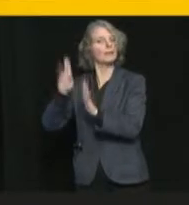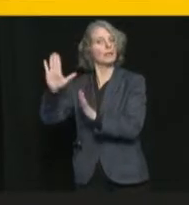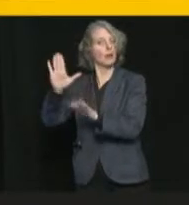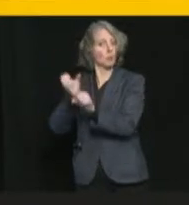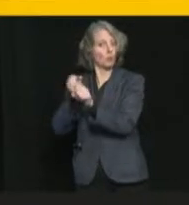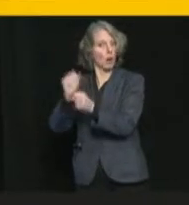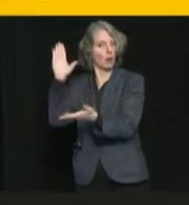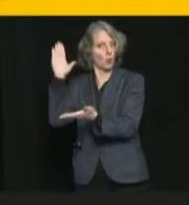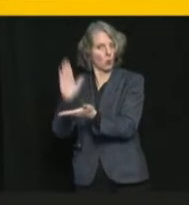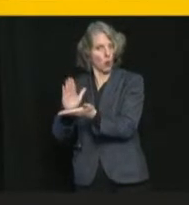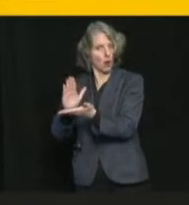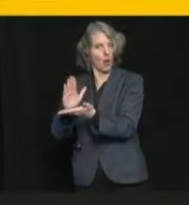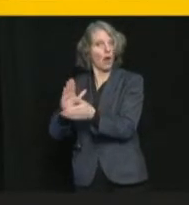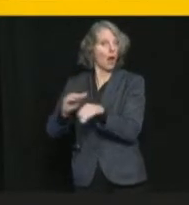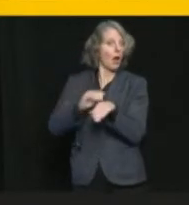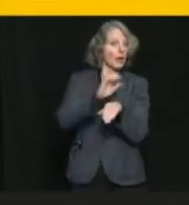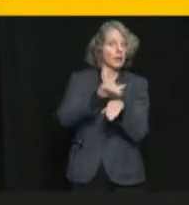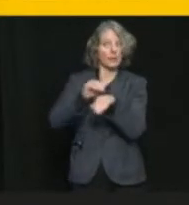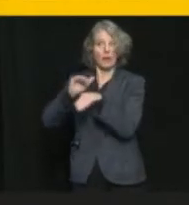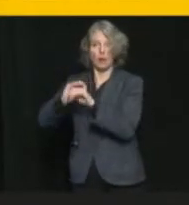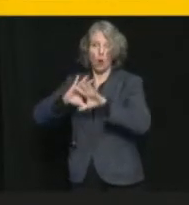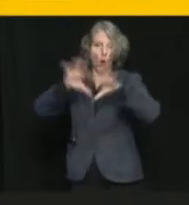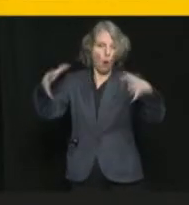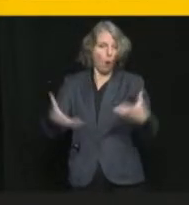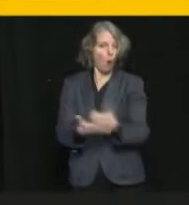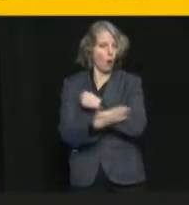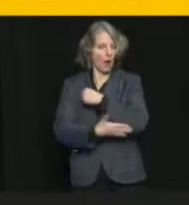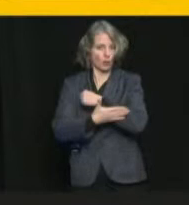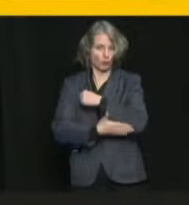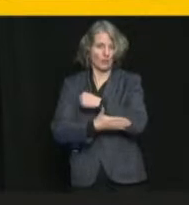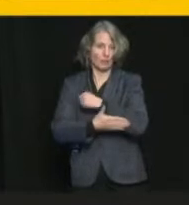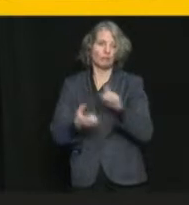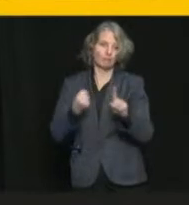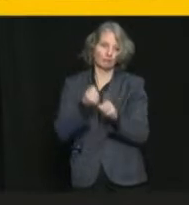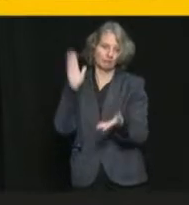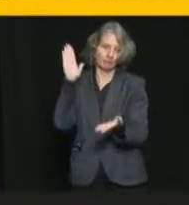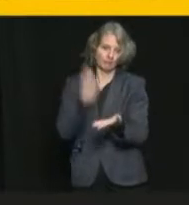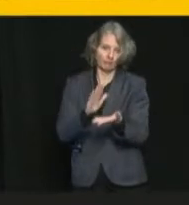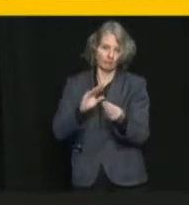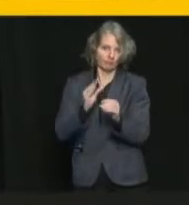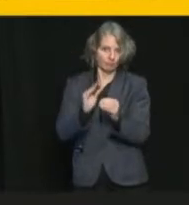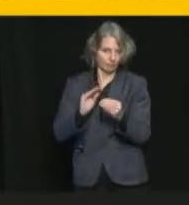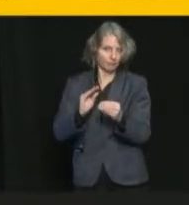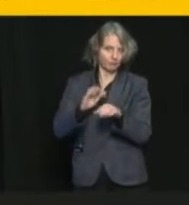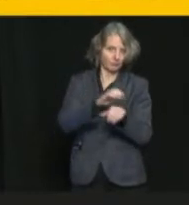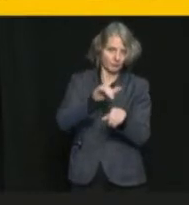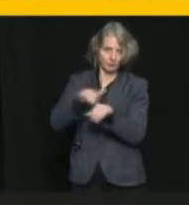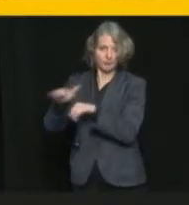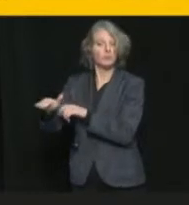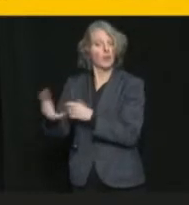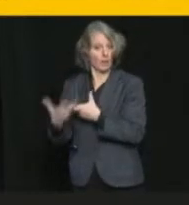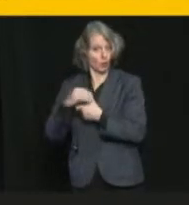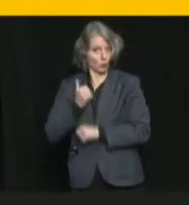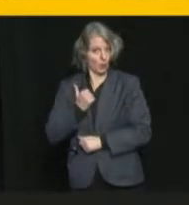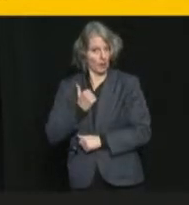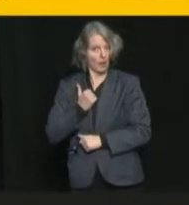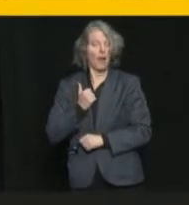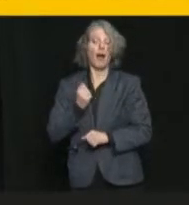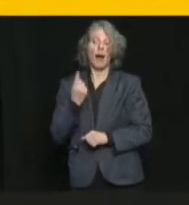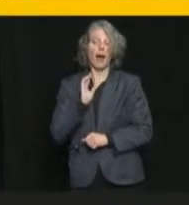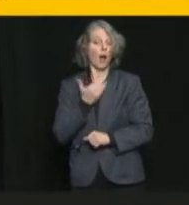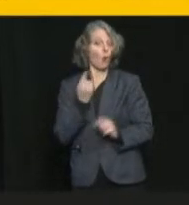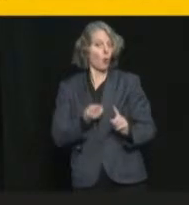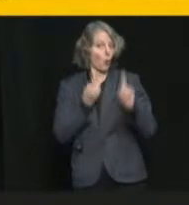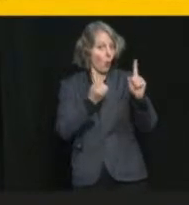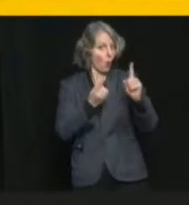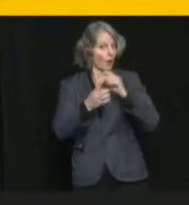be delayed. This includes Canada, but I want to be very clear, this does not impact our goal to have enough vaccines available by September for every Canadian who wants one. It will